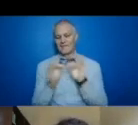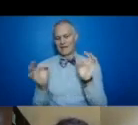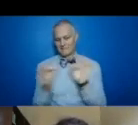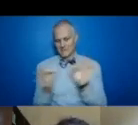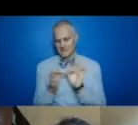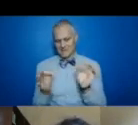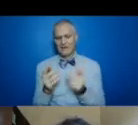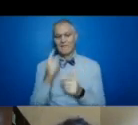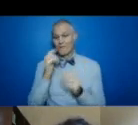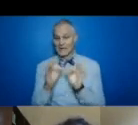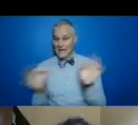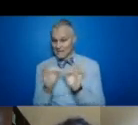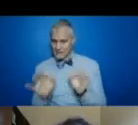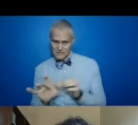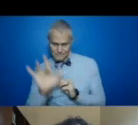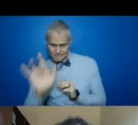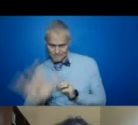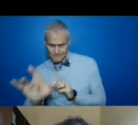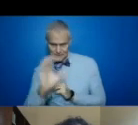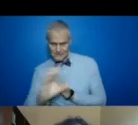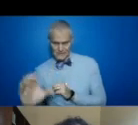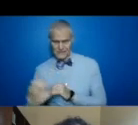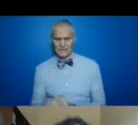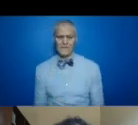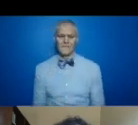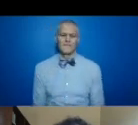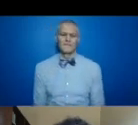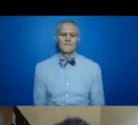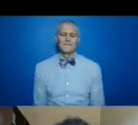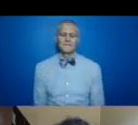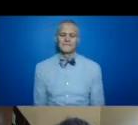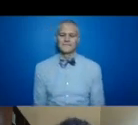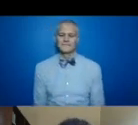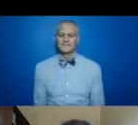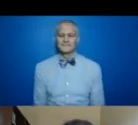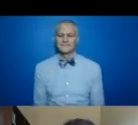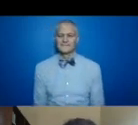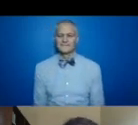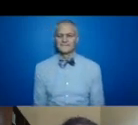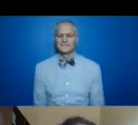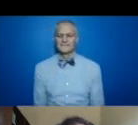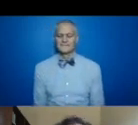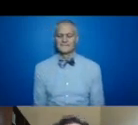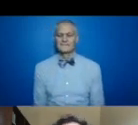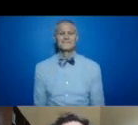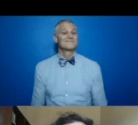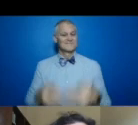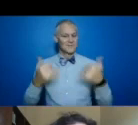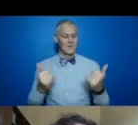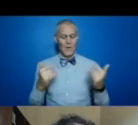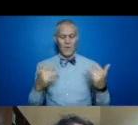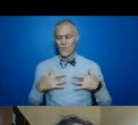access live captioning, please click on the CC icon on your Zoom screen. So today I am